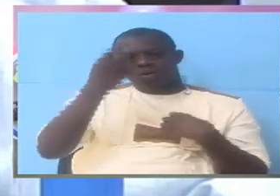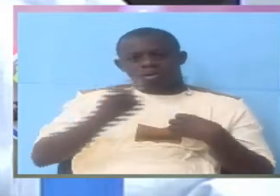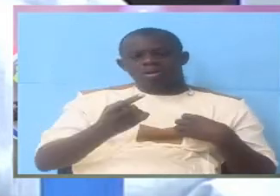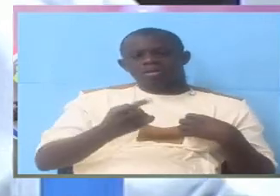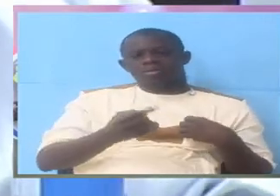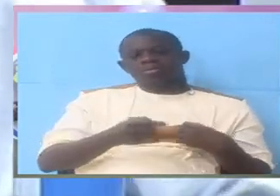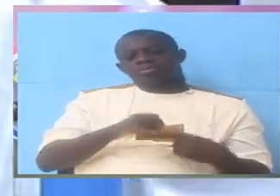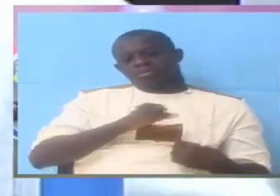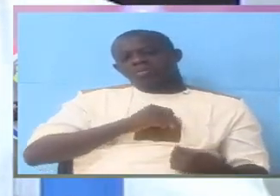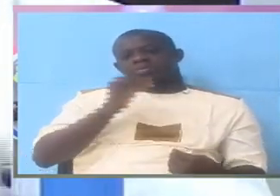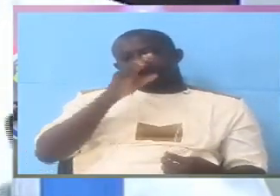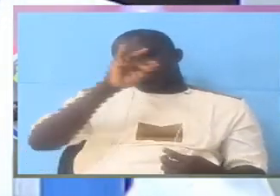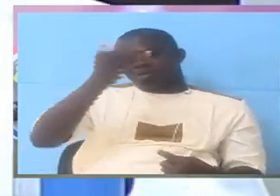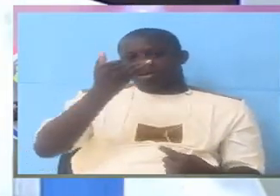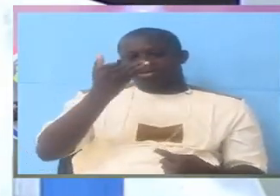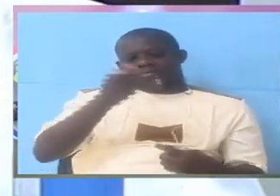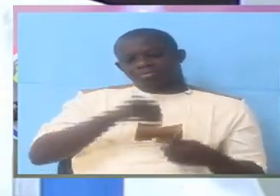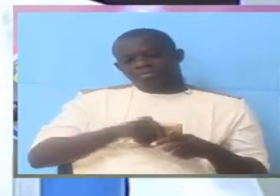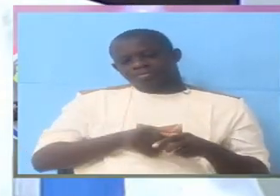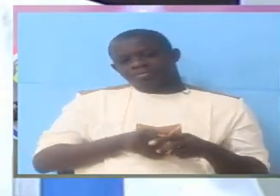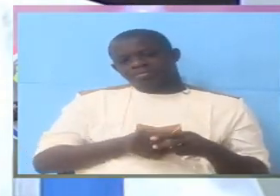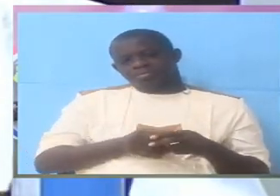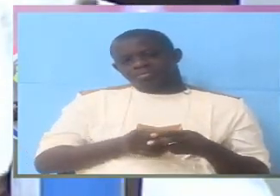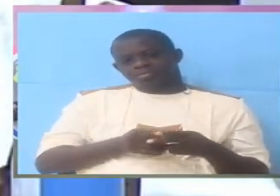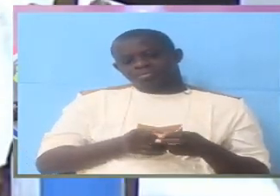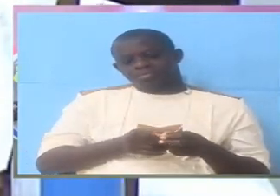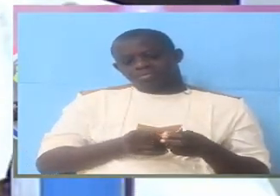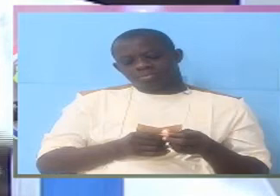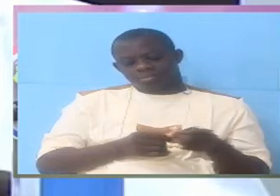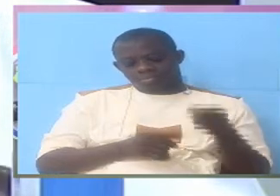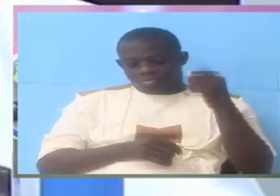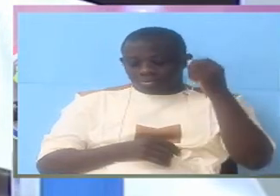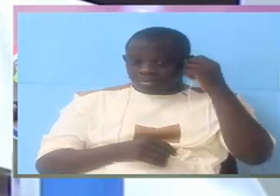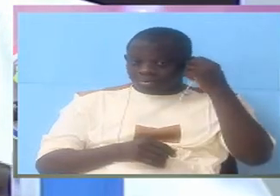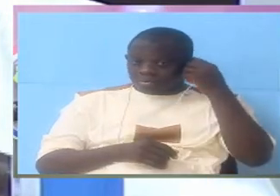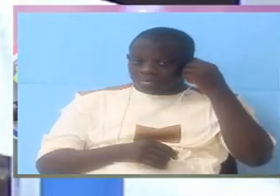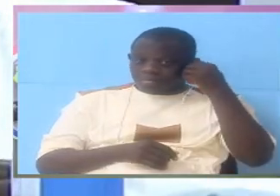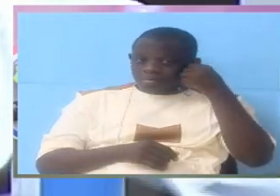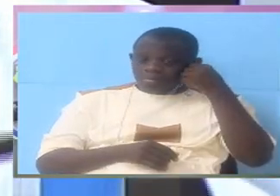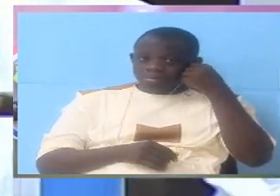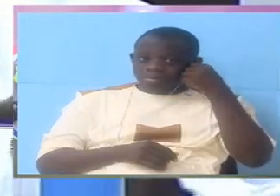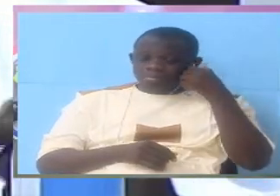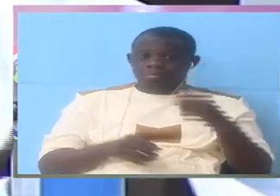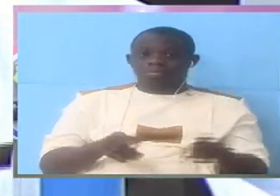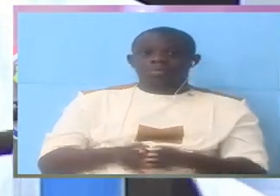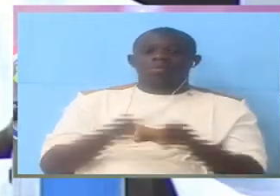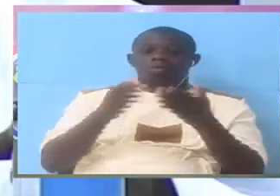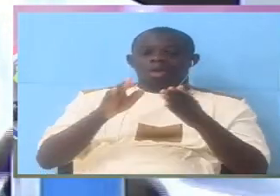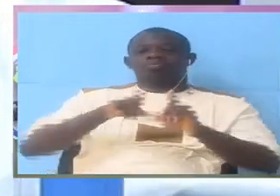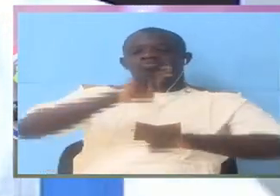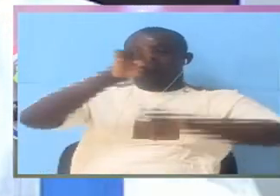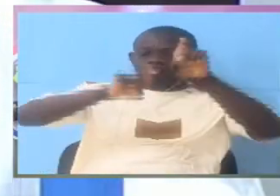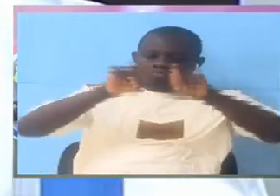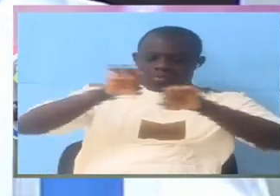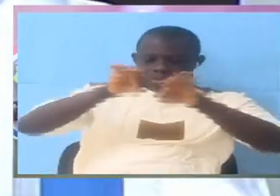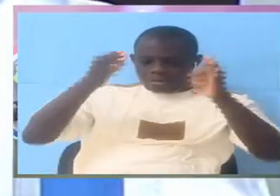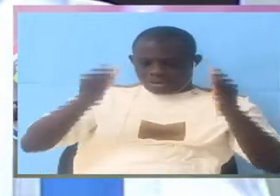Yes. At the panel, yes. Sir, the way we are seated,